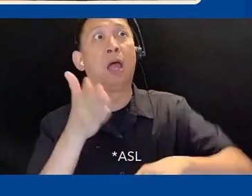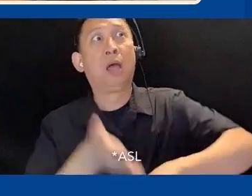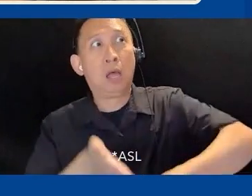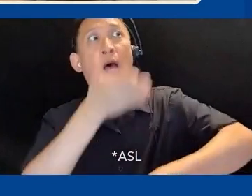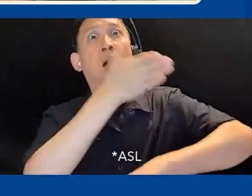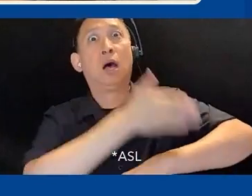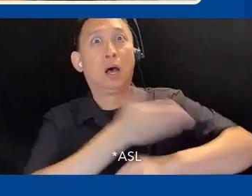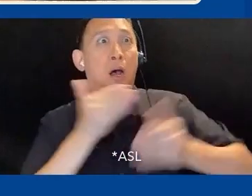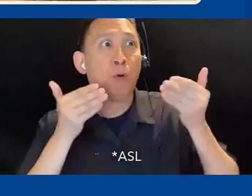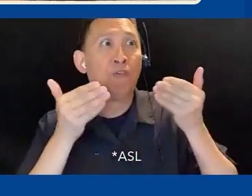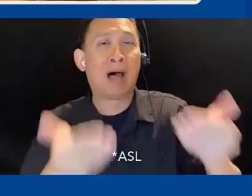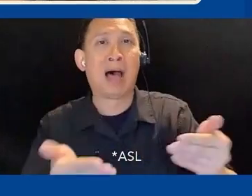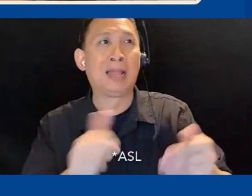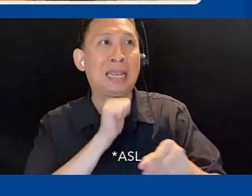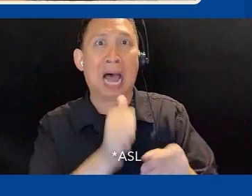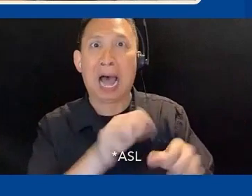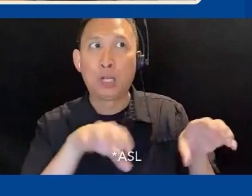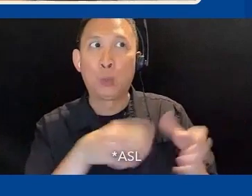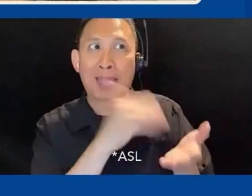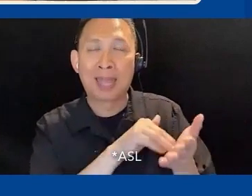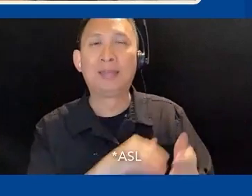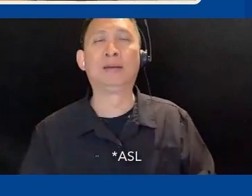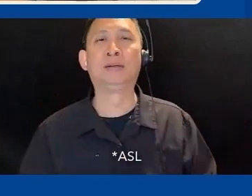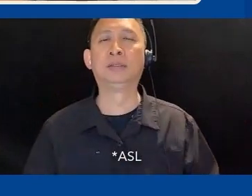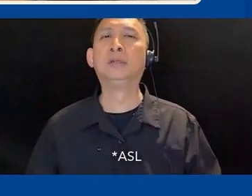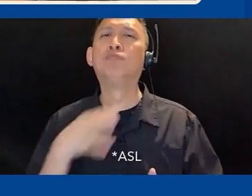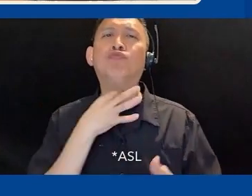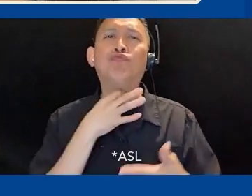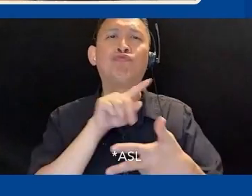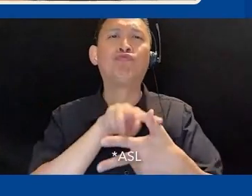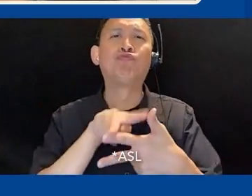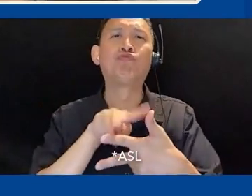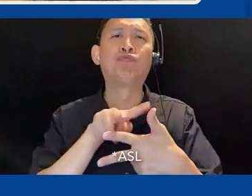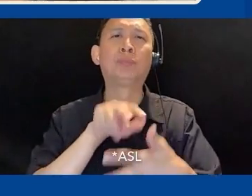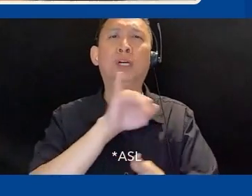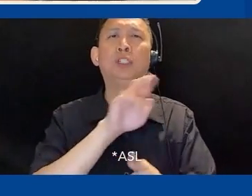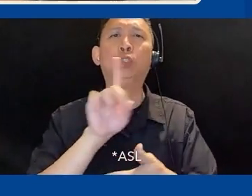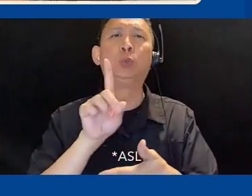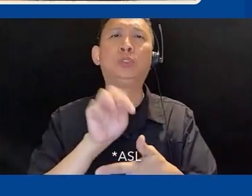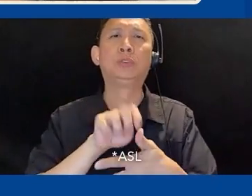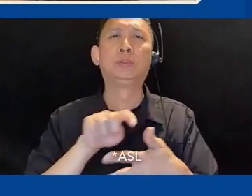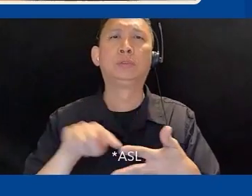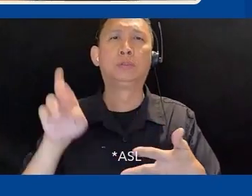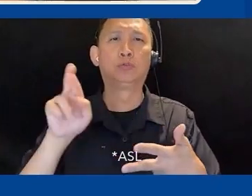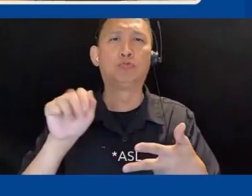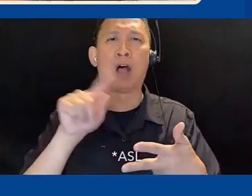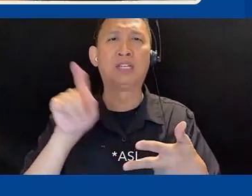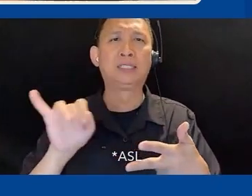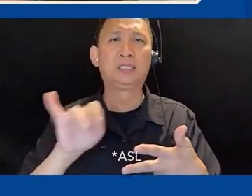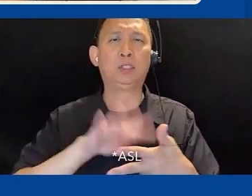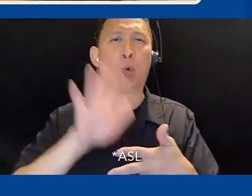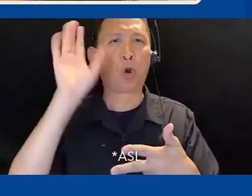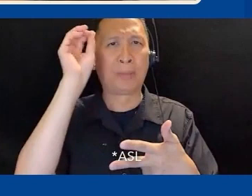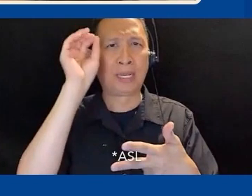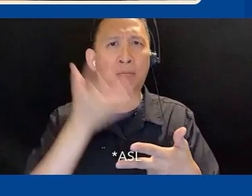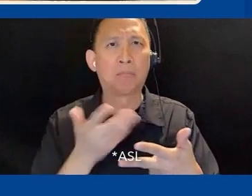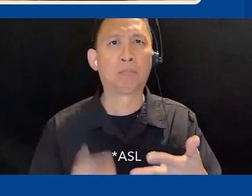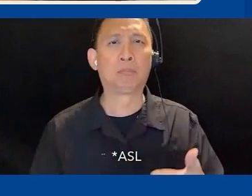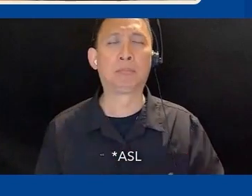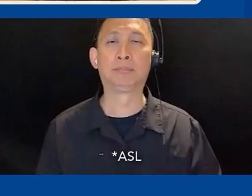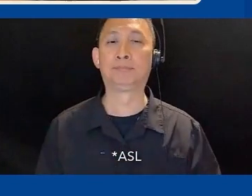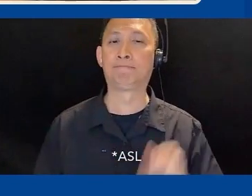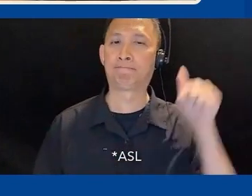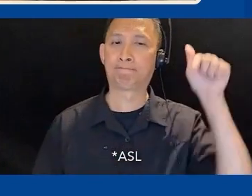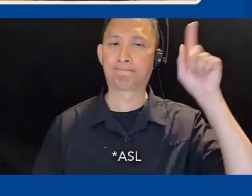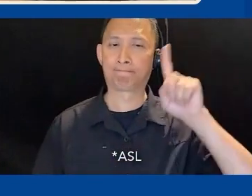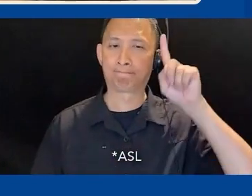tricky part. I'm curious to hear from Razi or Jude how you all think about that. Yeah, I have like kind